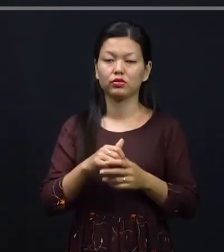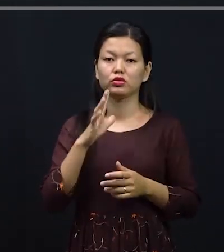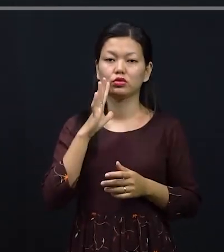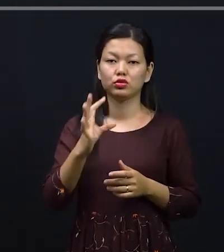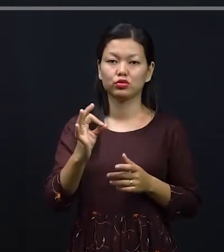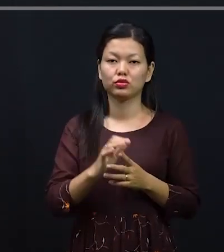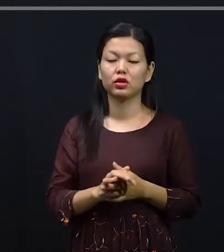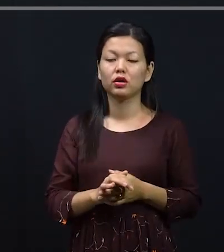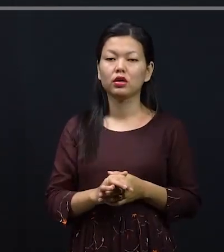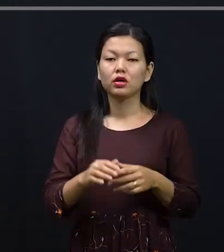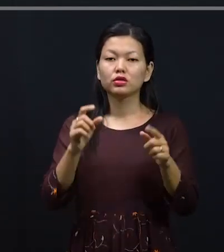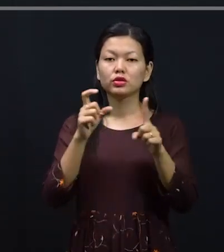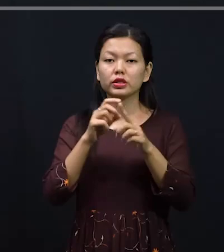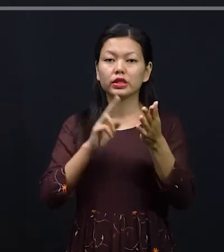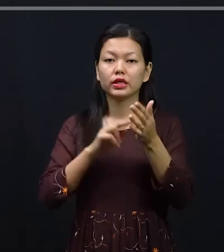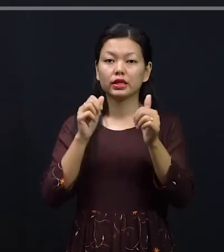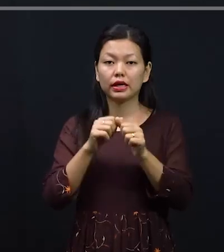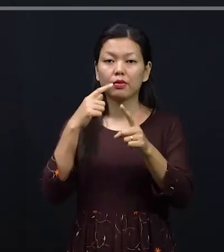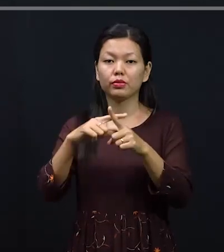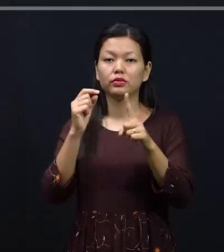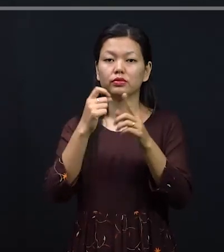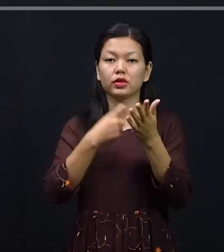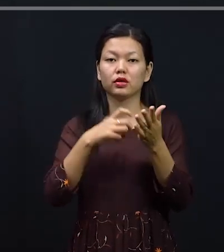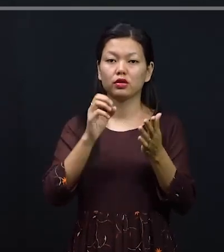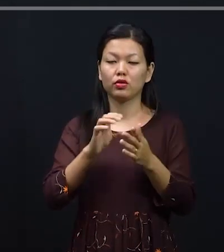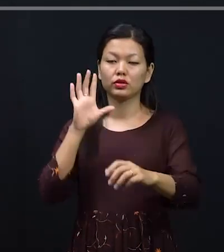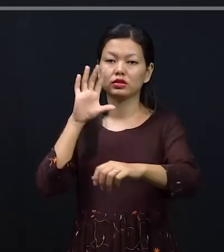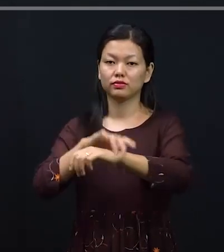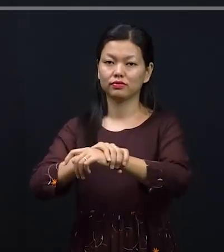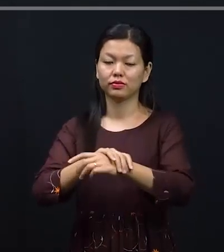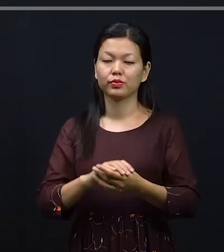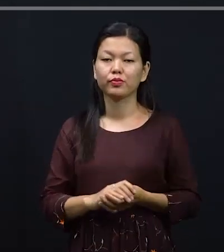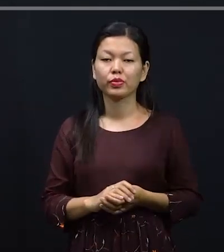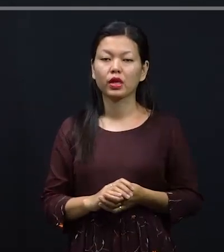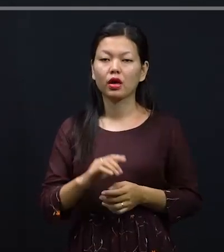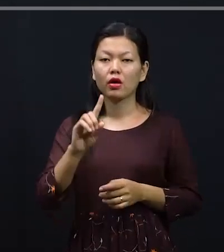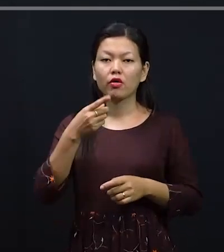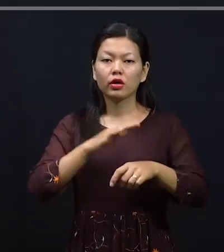the proteins. So the first experiment was done